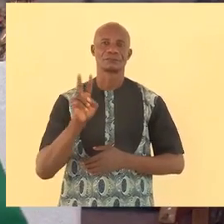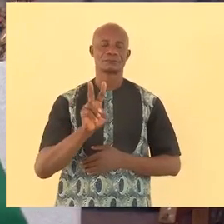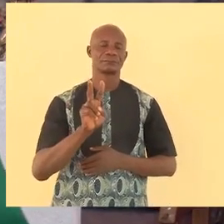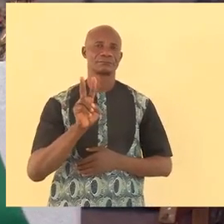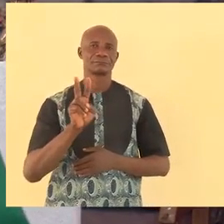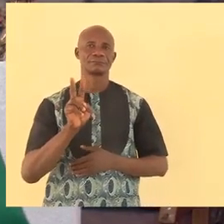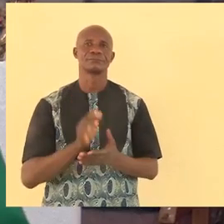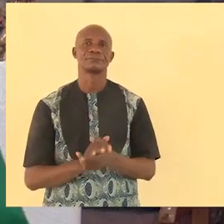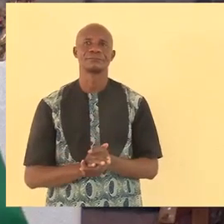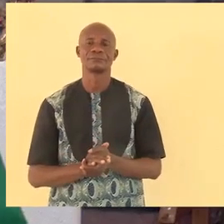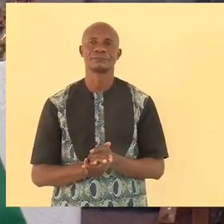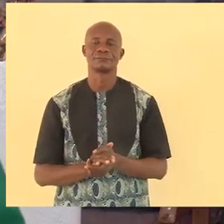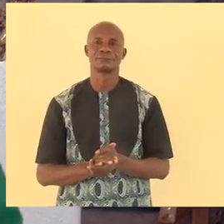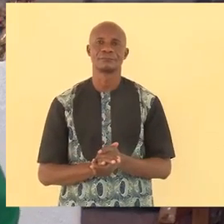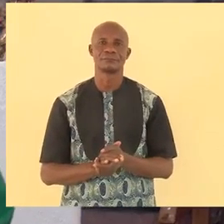Question two: